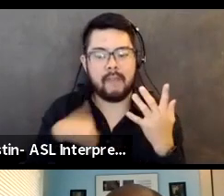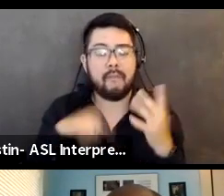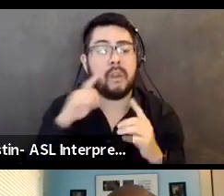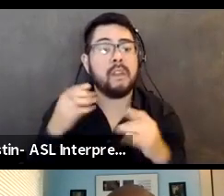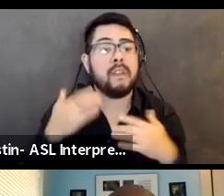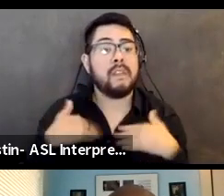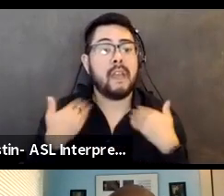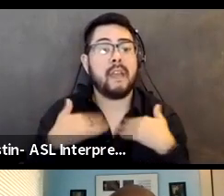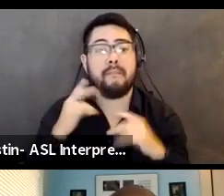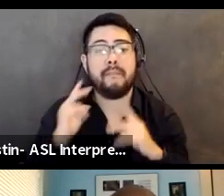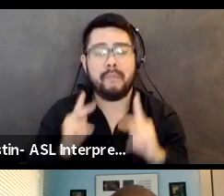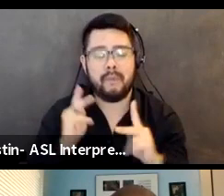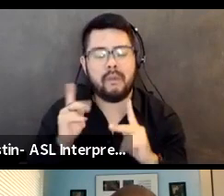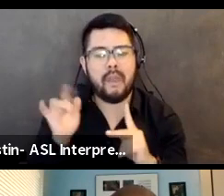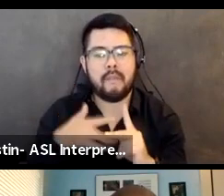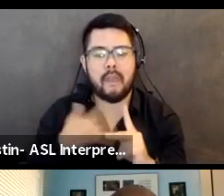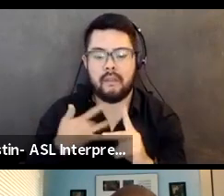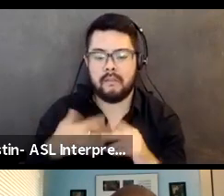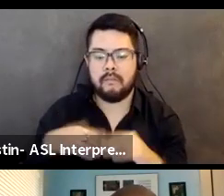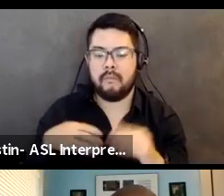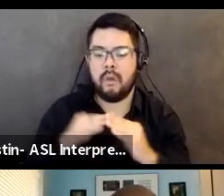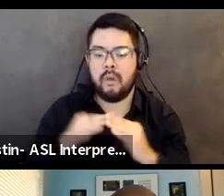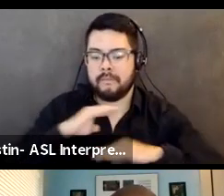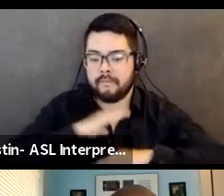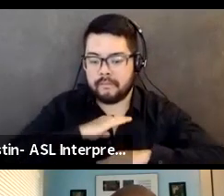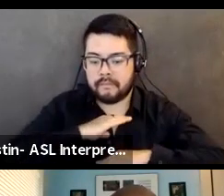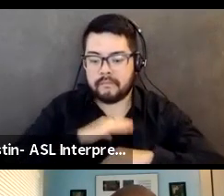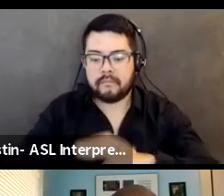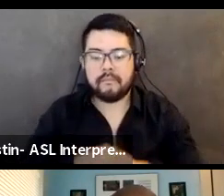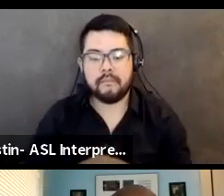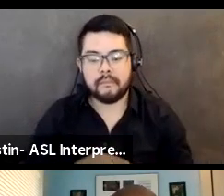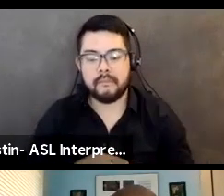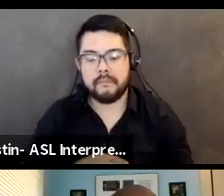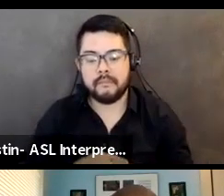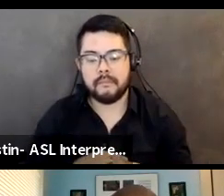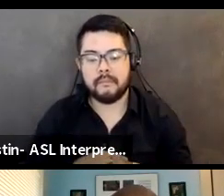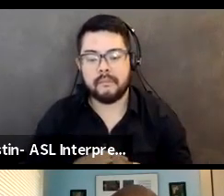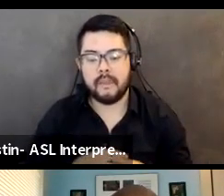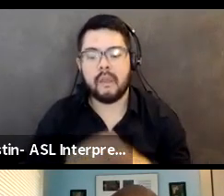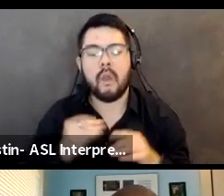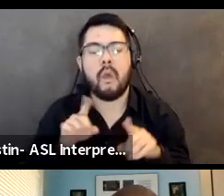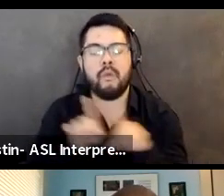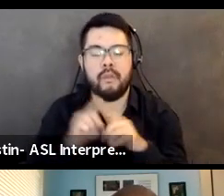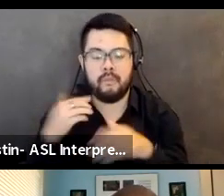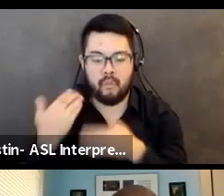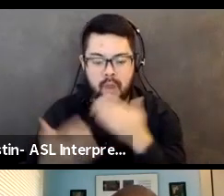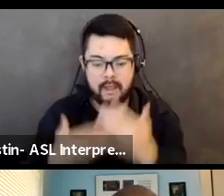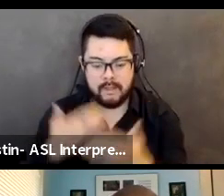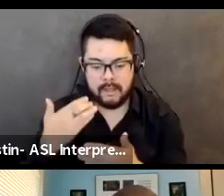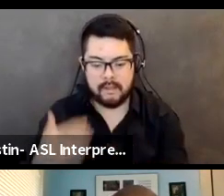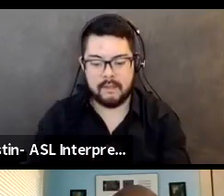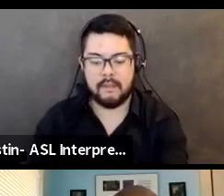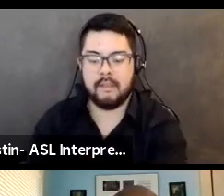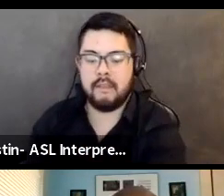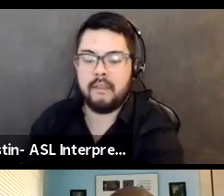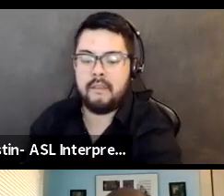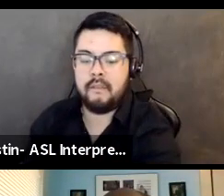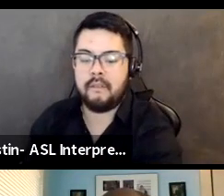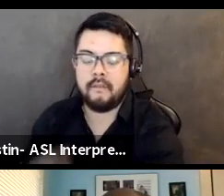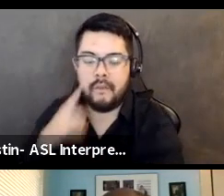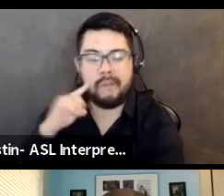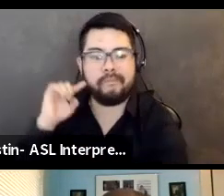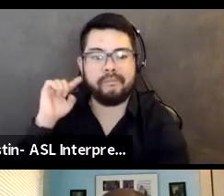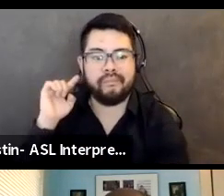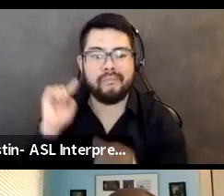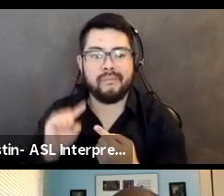around more transparency um and uh the process to mitigate the risk of having an